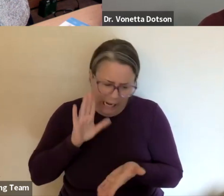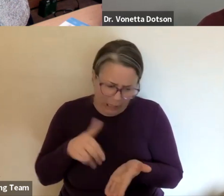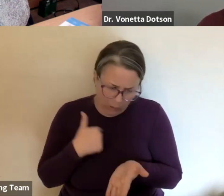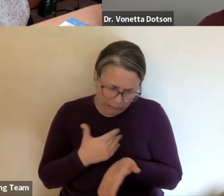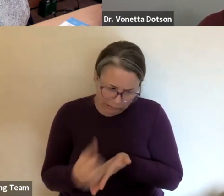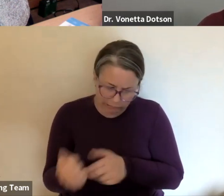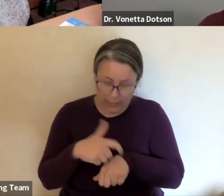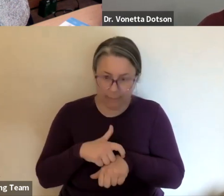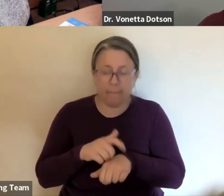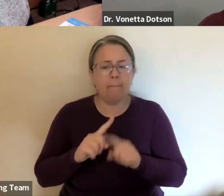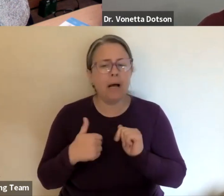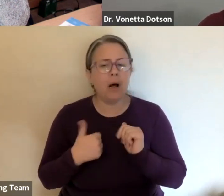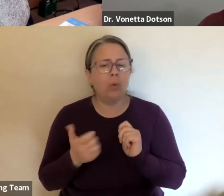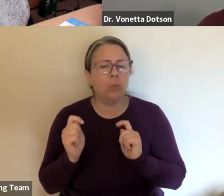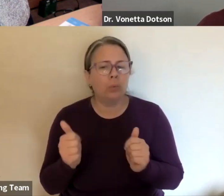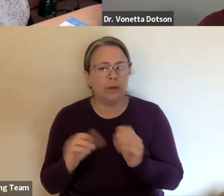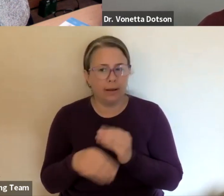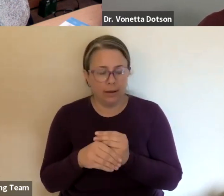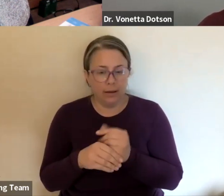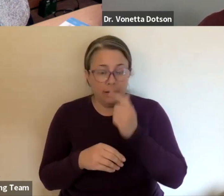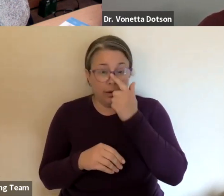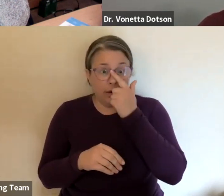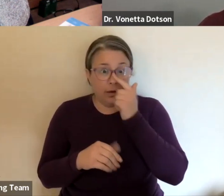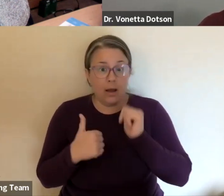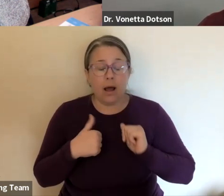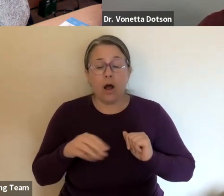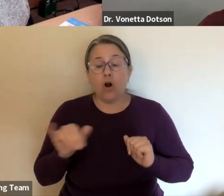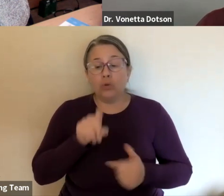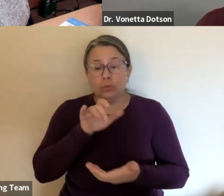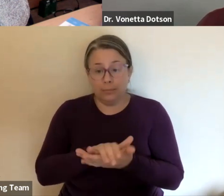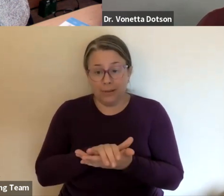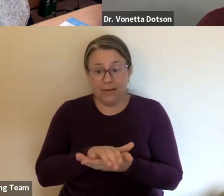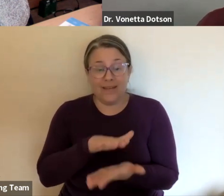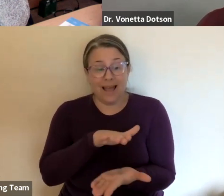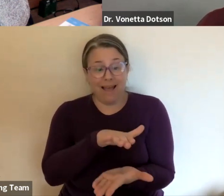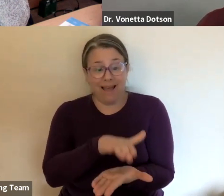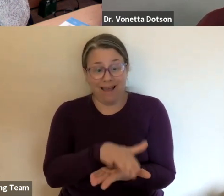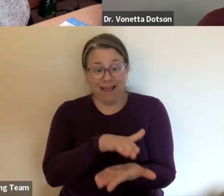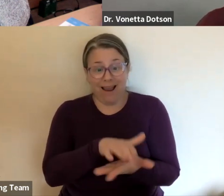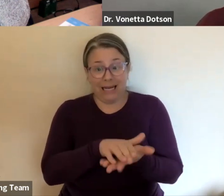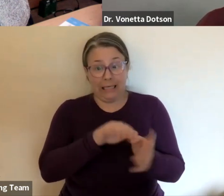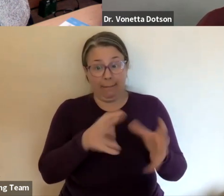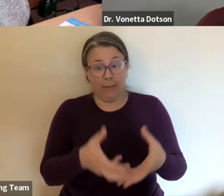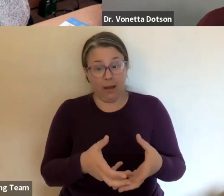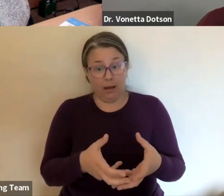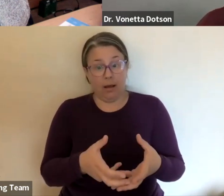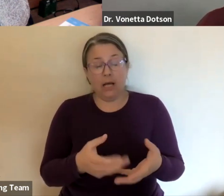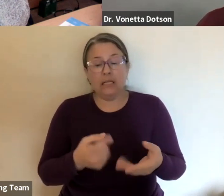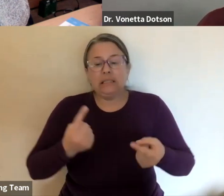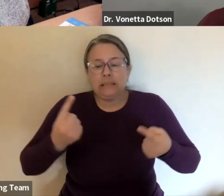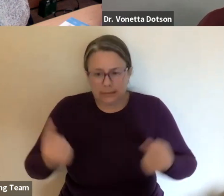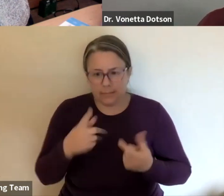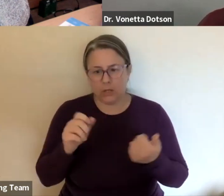that something has to change in academia where the quality and type of research gets